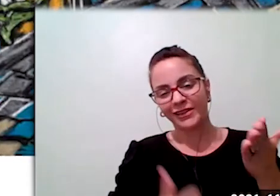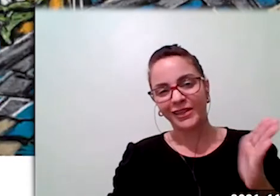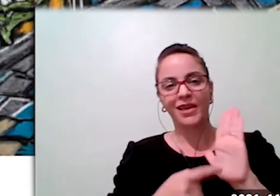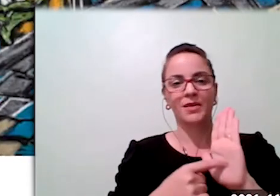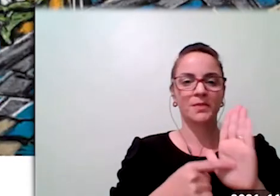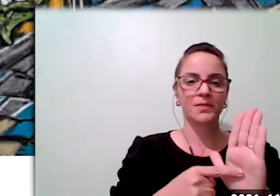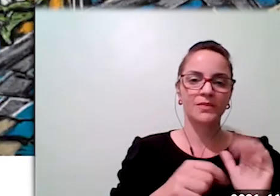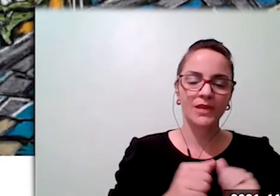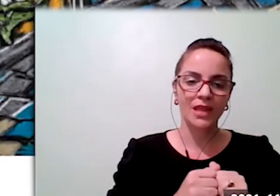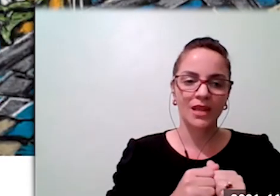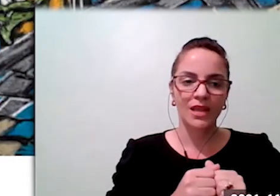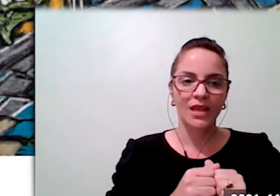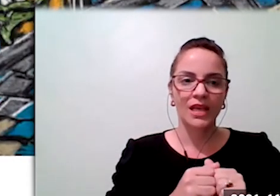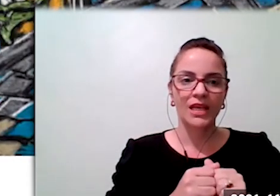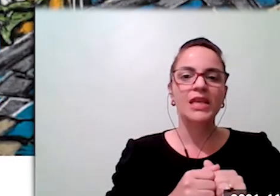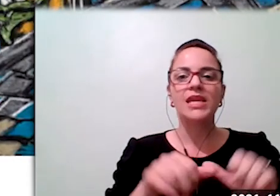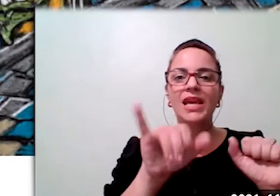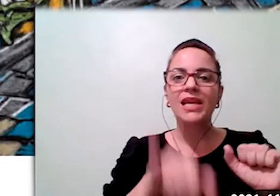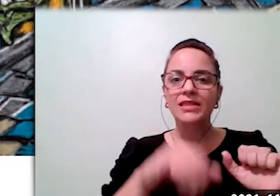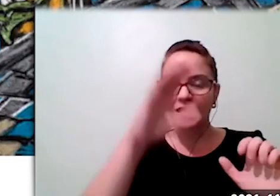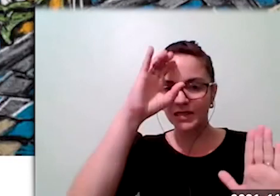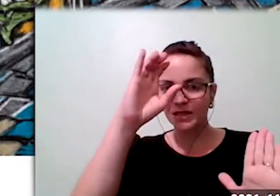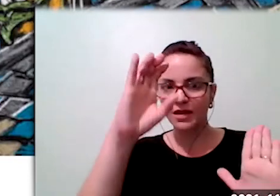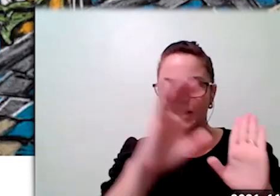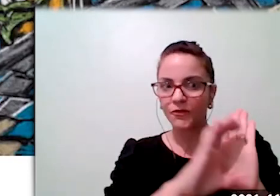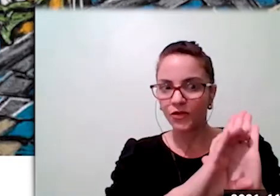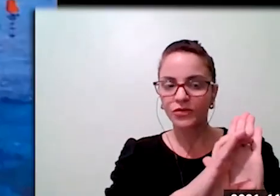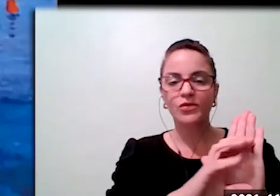we denominated the city as an educational setting.